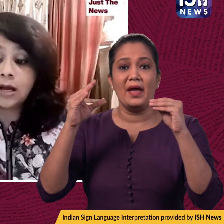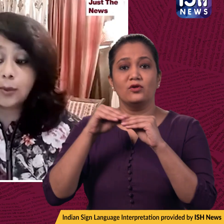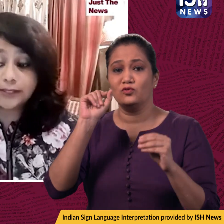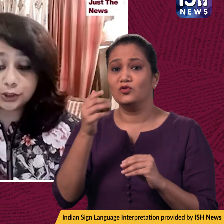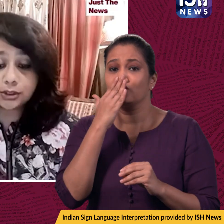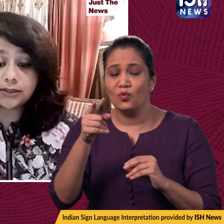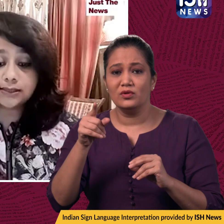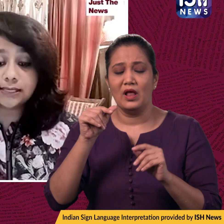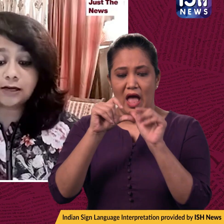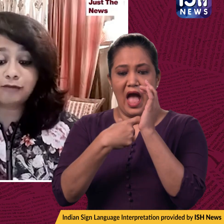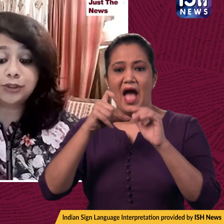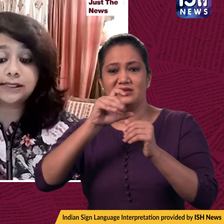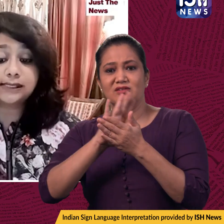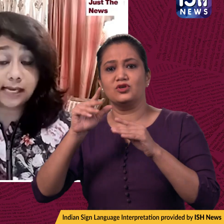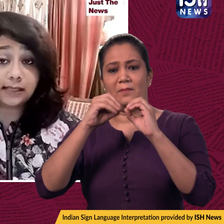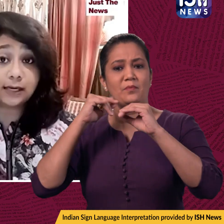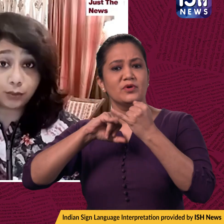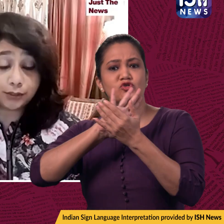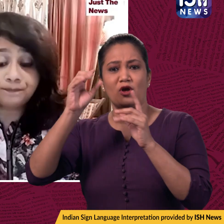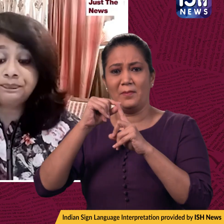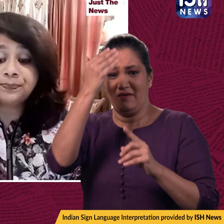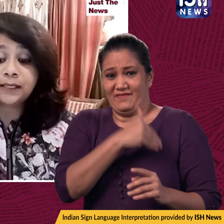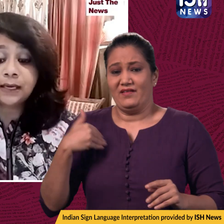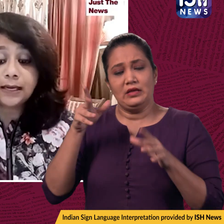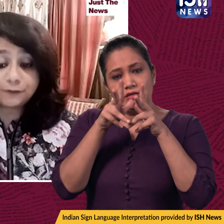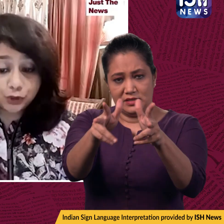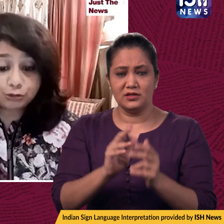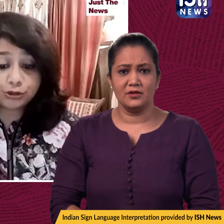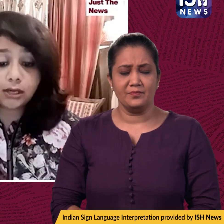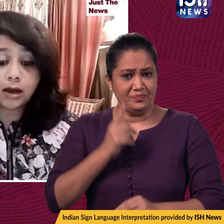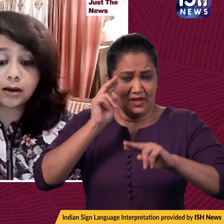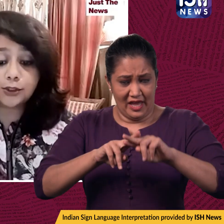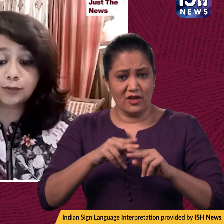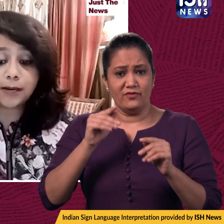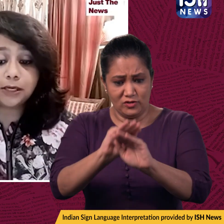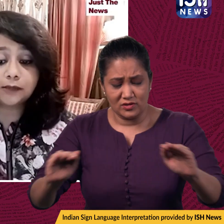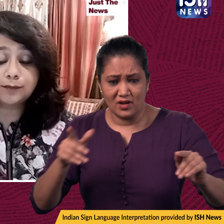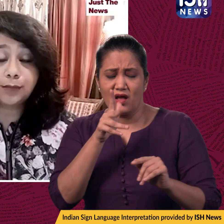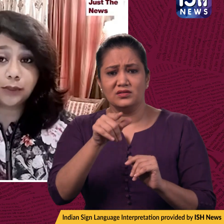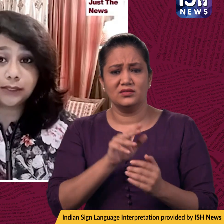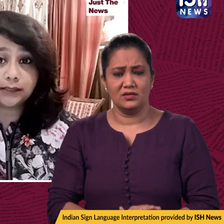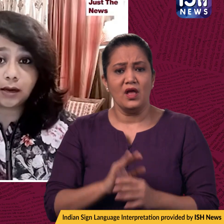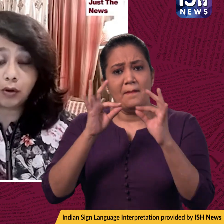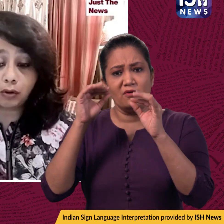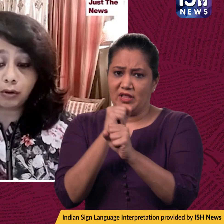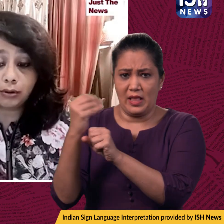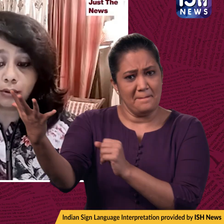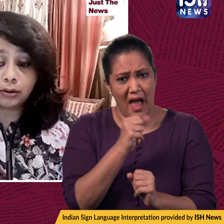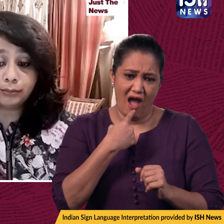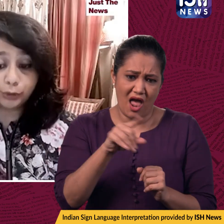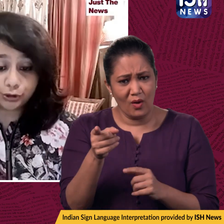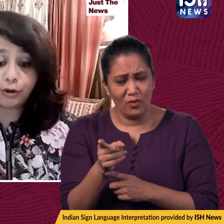Bengaluru questioned the state government and said, and I quote, "If children are asked to buy Bhagavad Gita